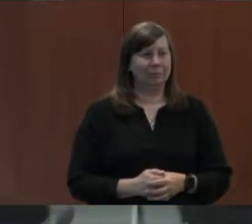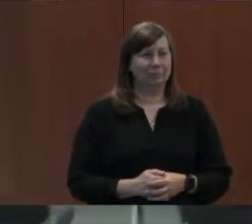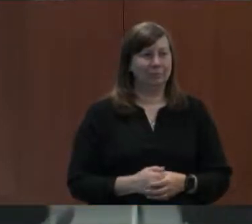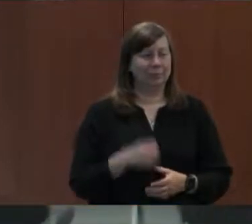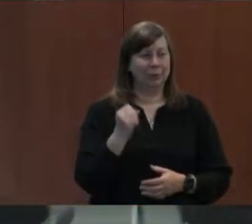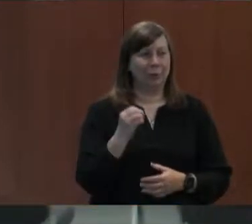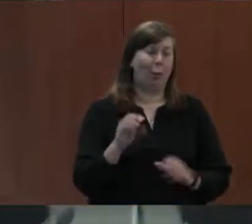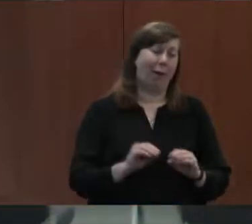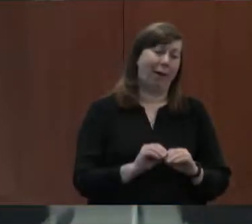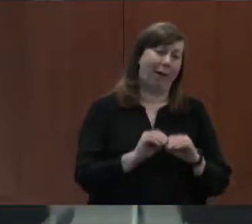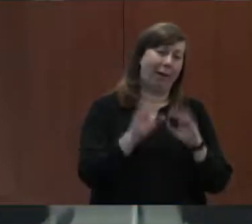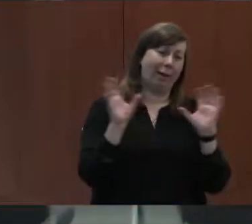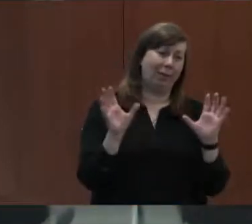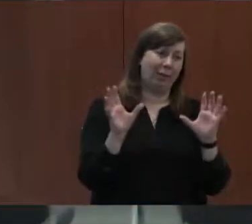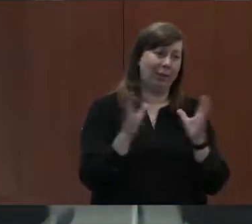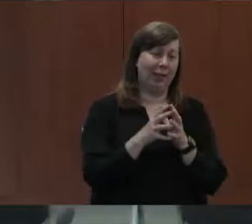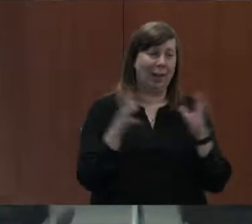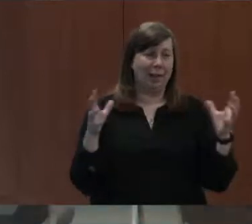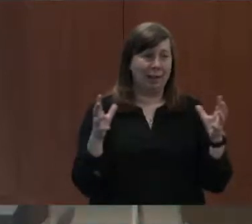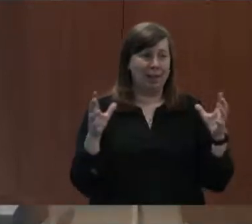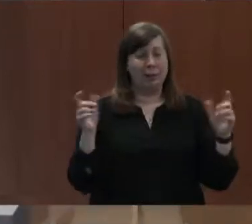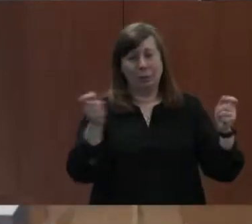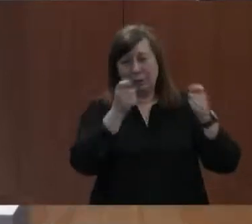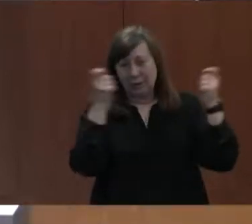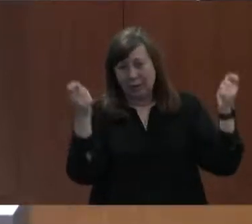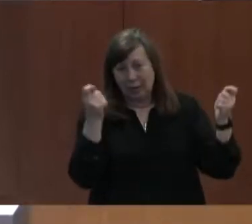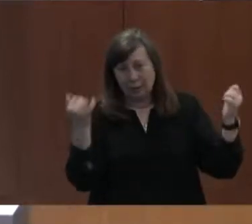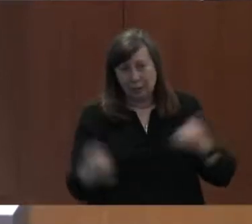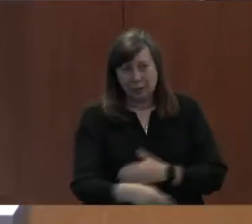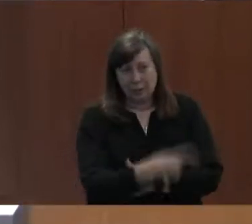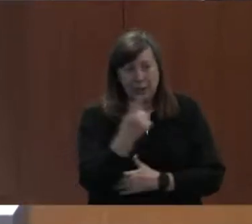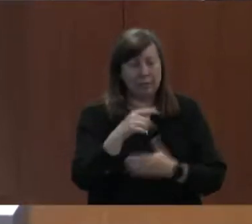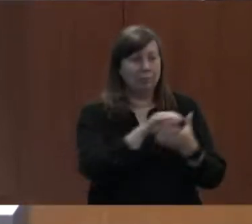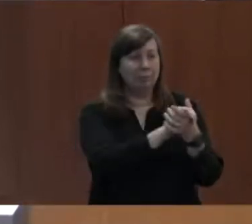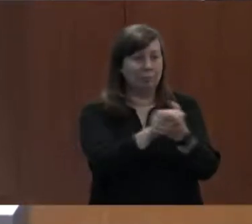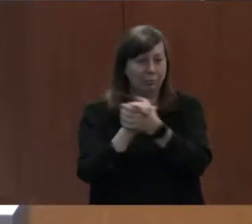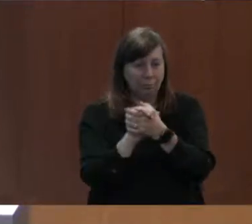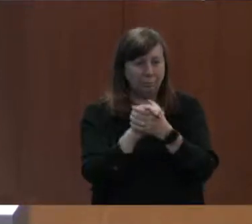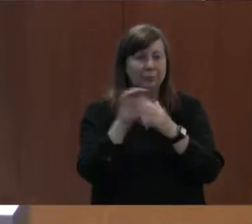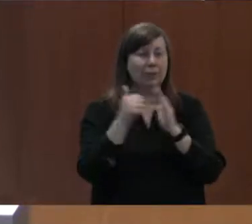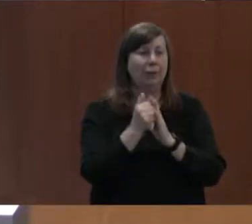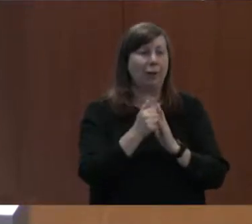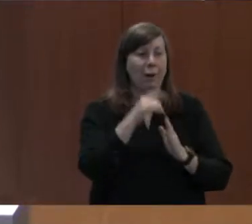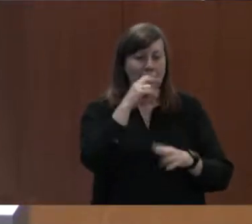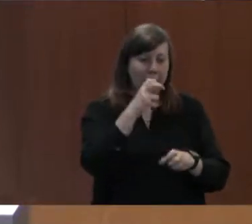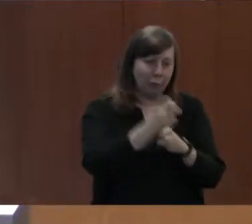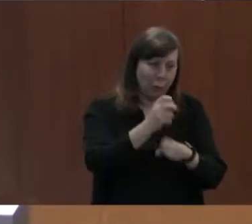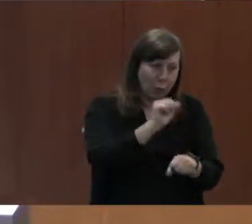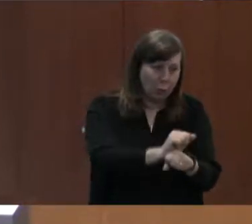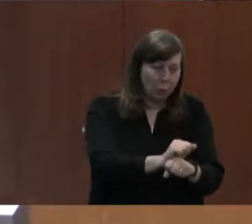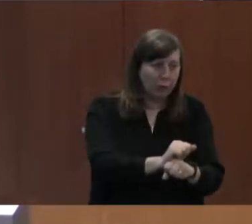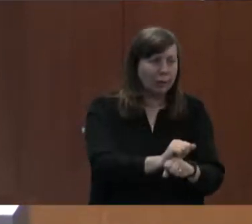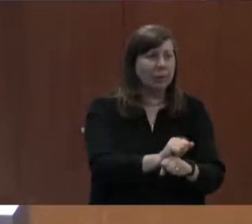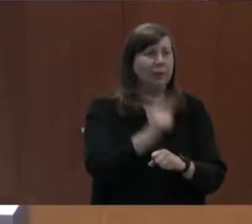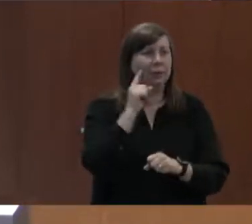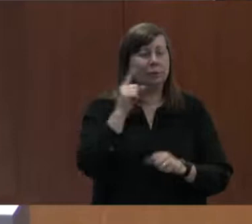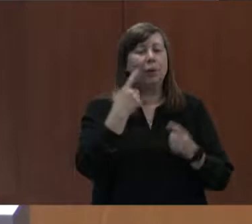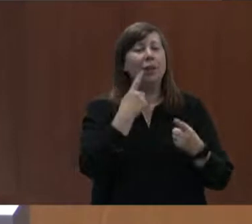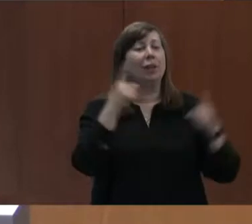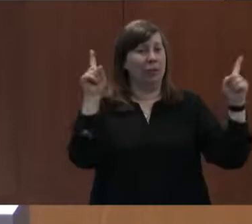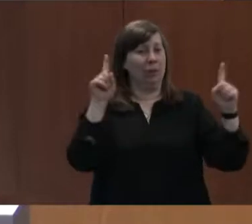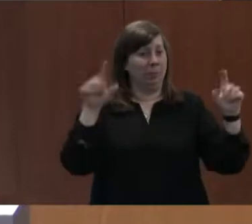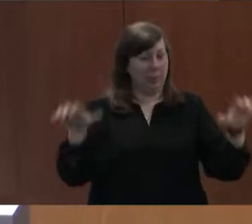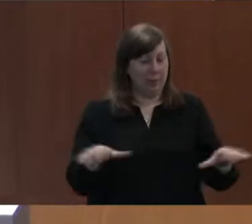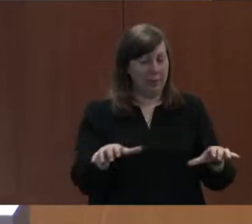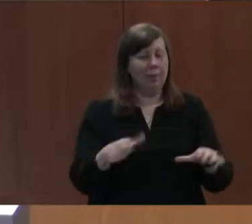So obviously, there's a lot to celebrate here today. Congratulations to all the kids' hard work for the achievements they've